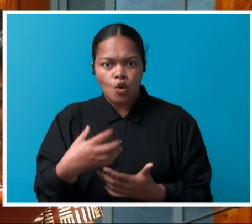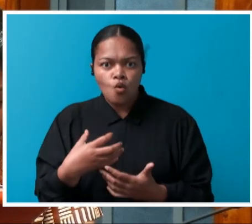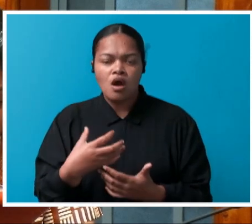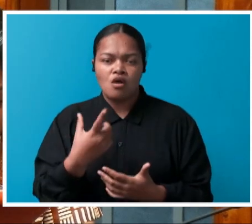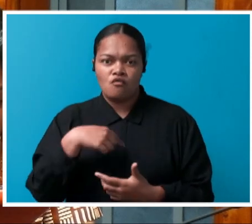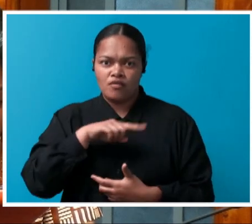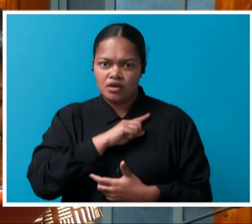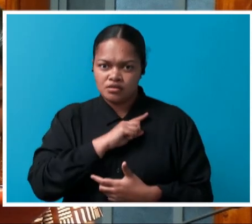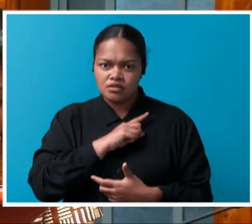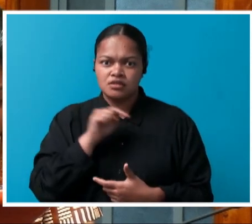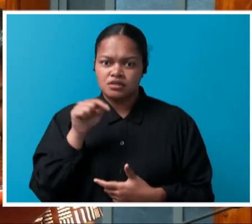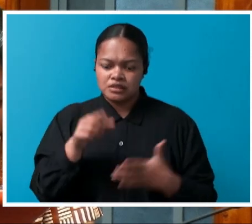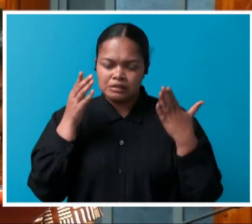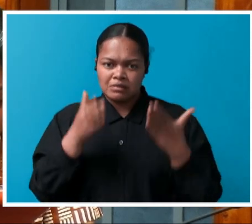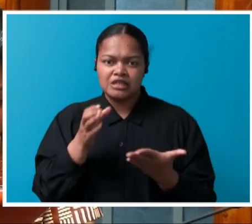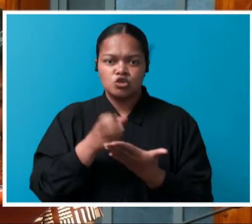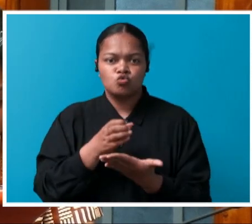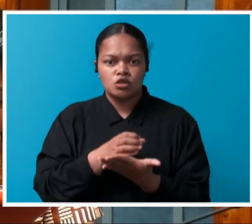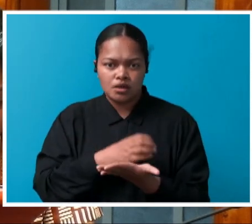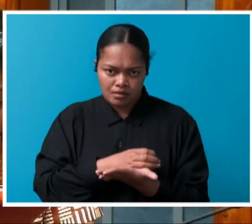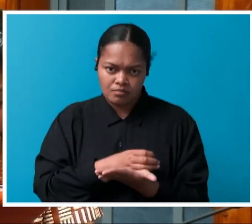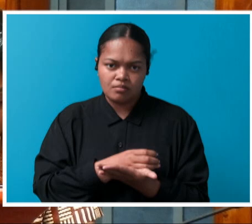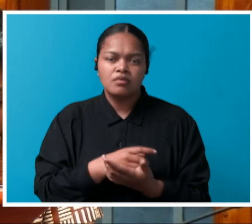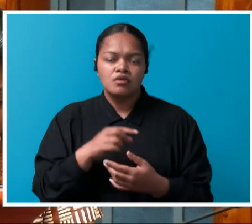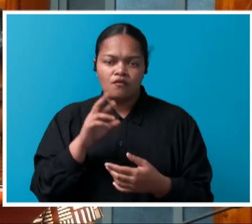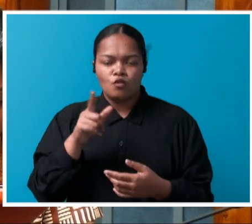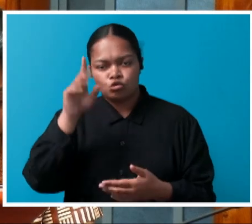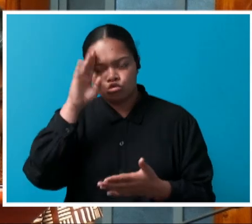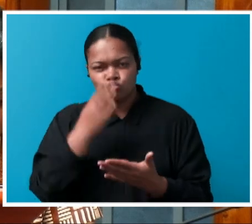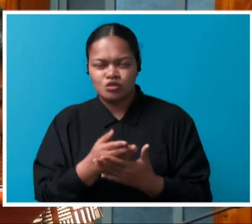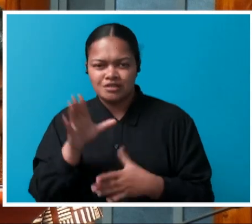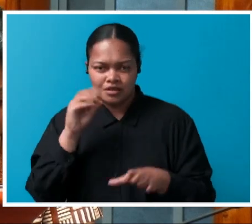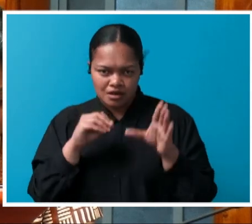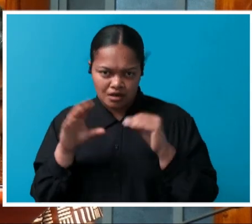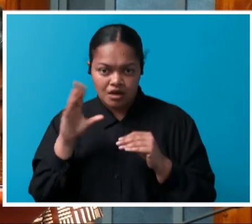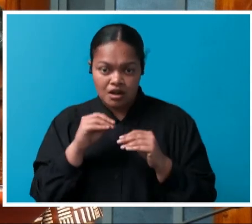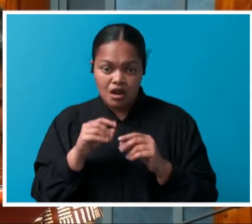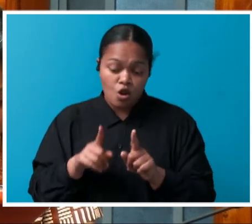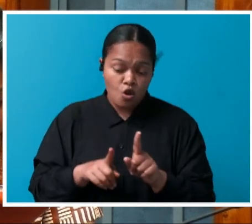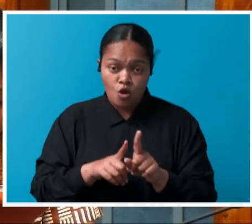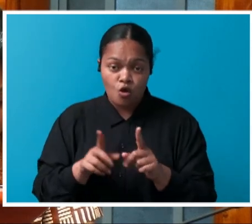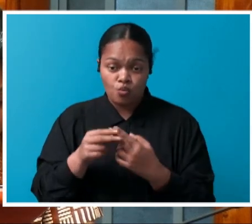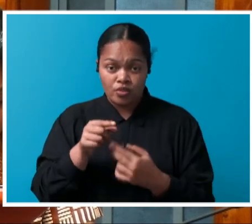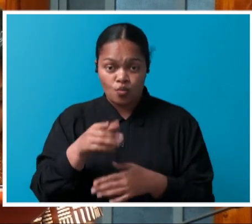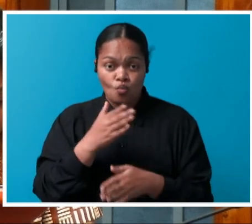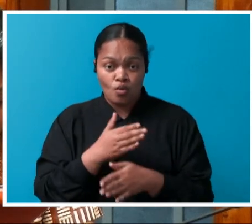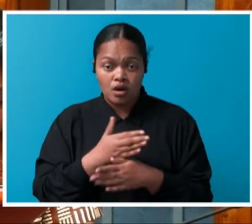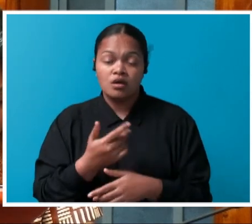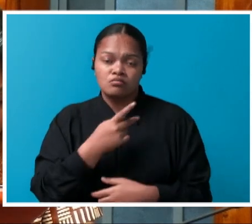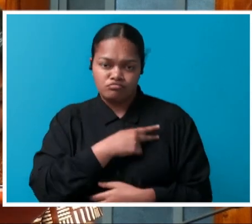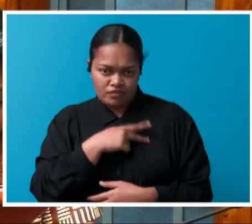needs-based curriculum is created for students' learning. Along with this work, we have